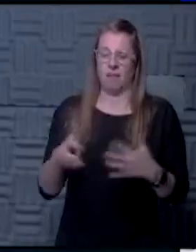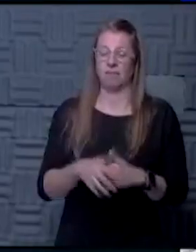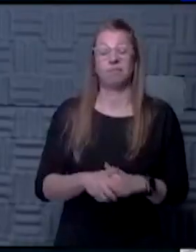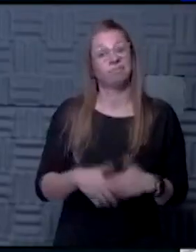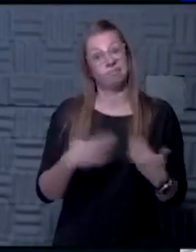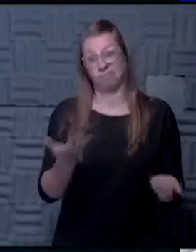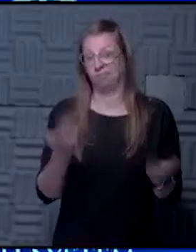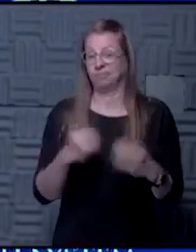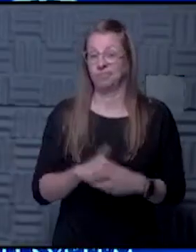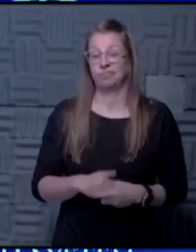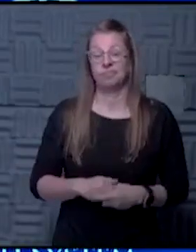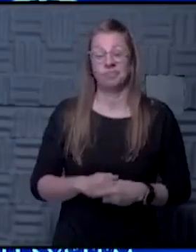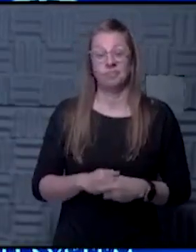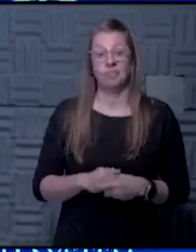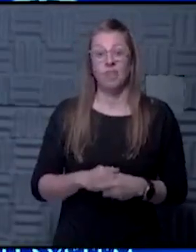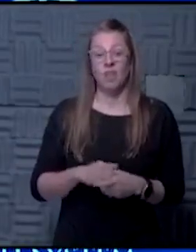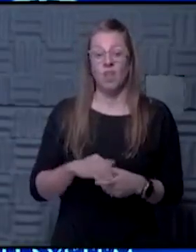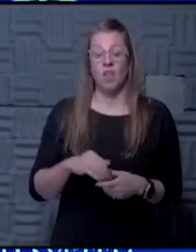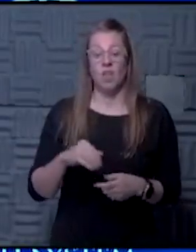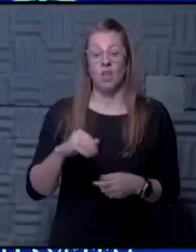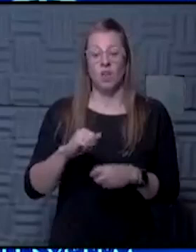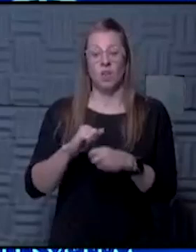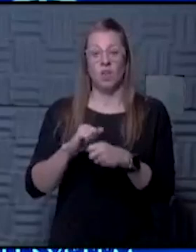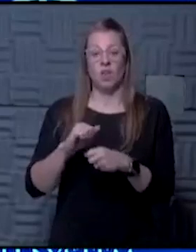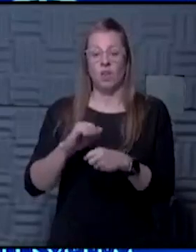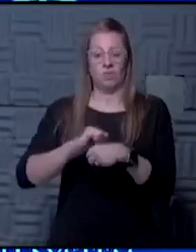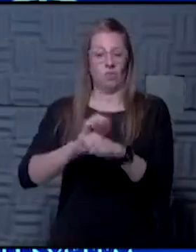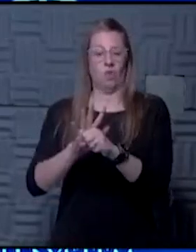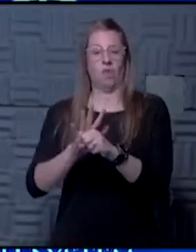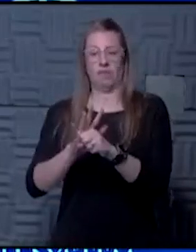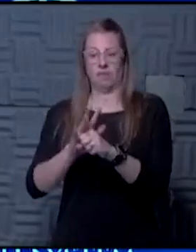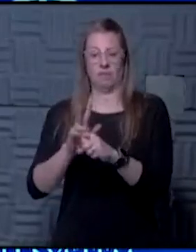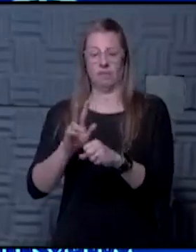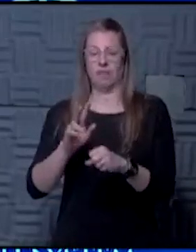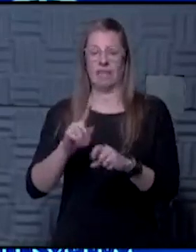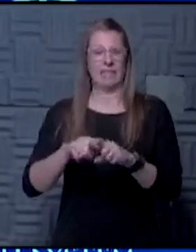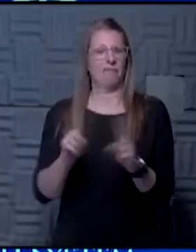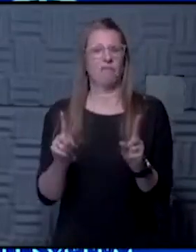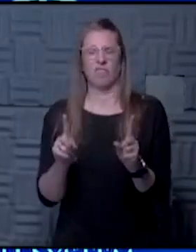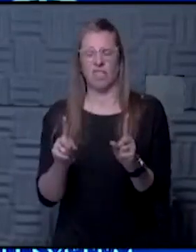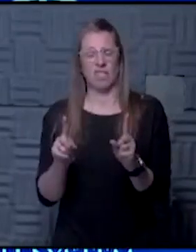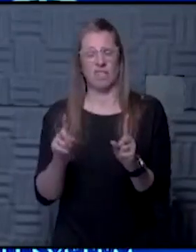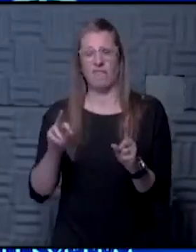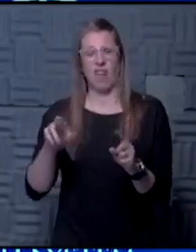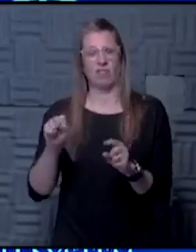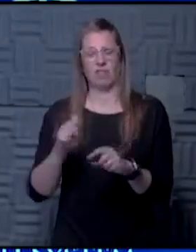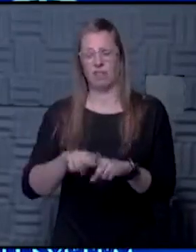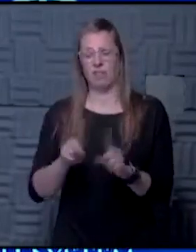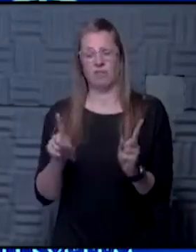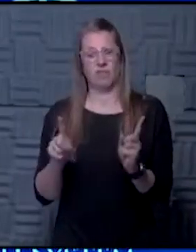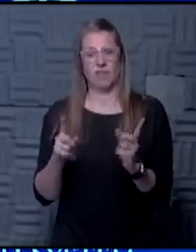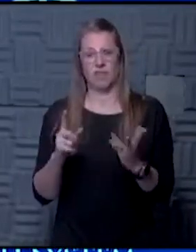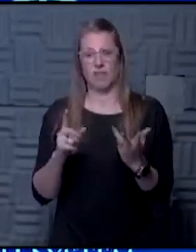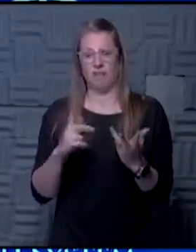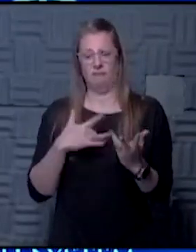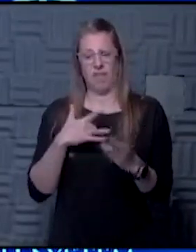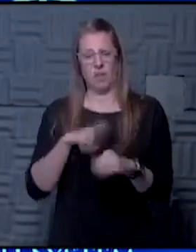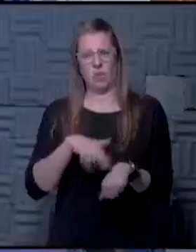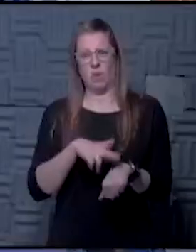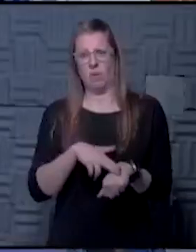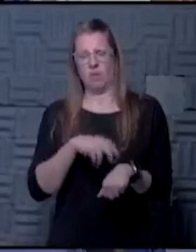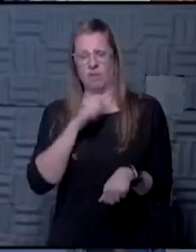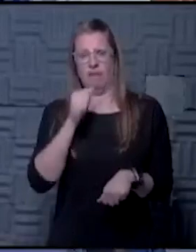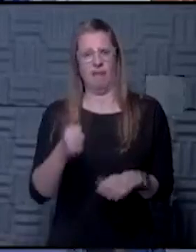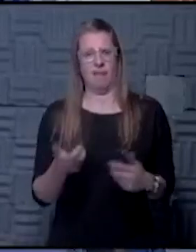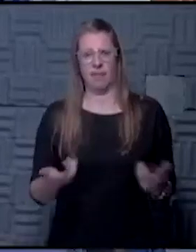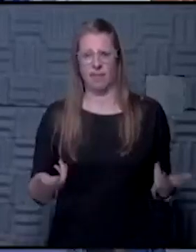you go. Yeah, so those meds, this coronavirus is just different. If you think about it, even when you have a common cold, you don't really feel normal once you take that